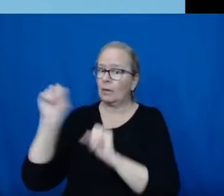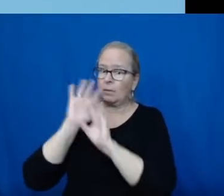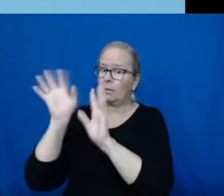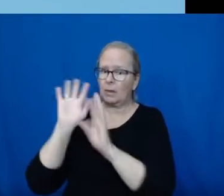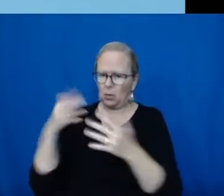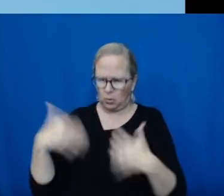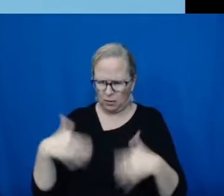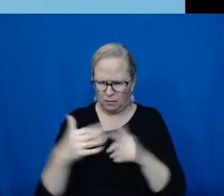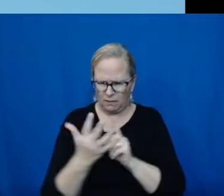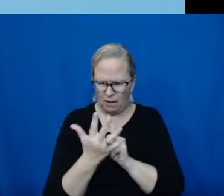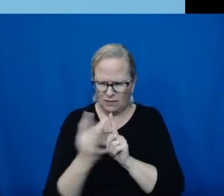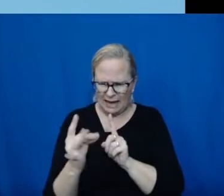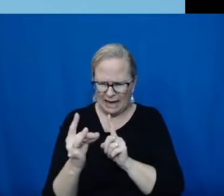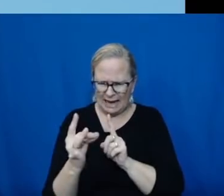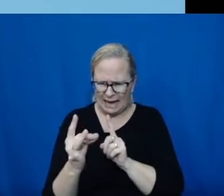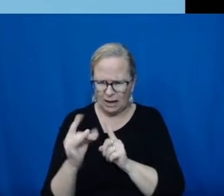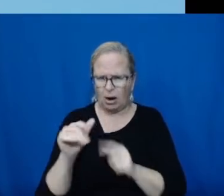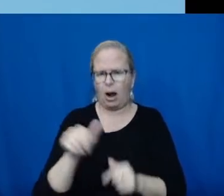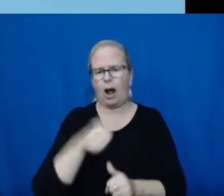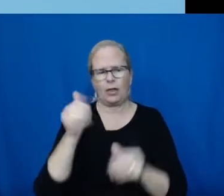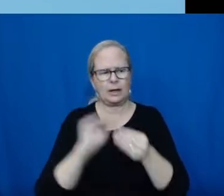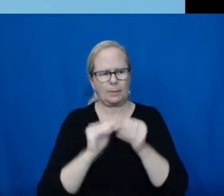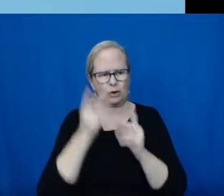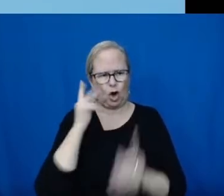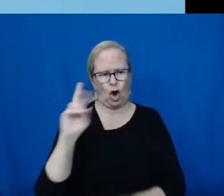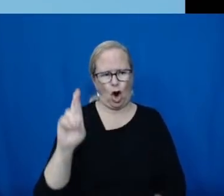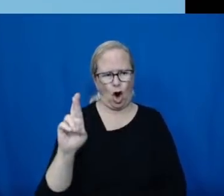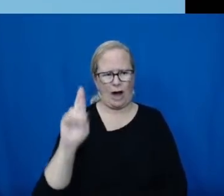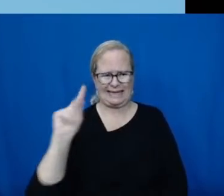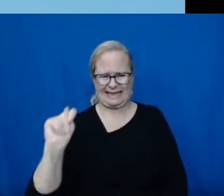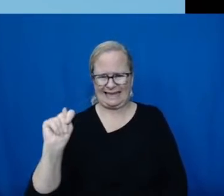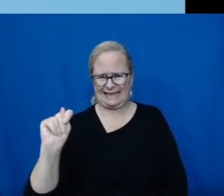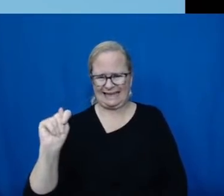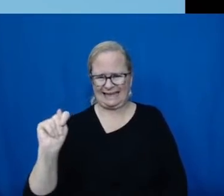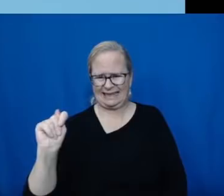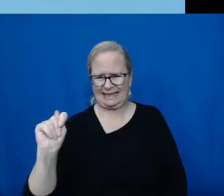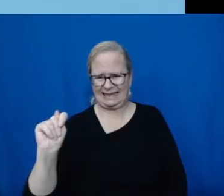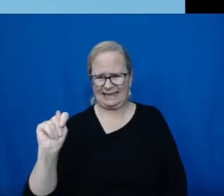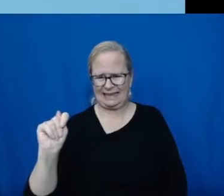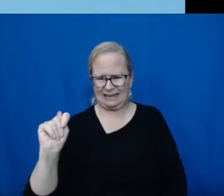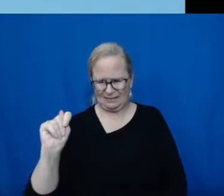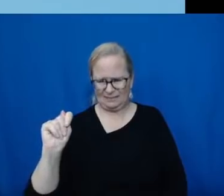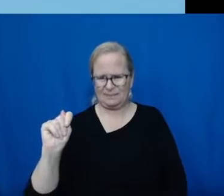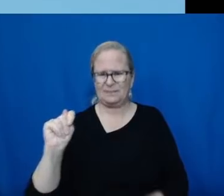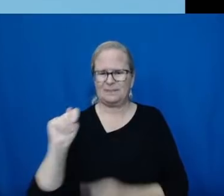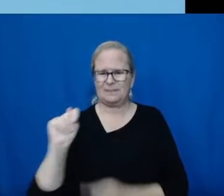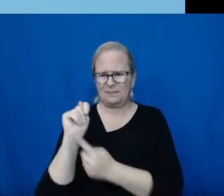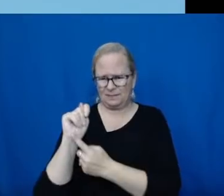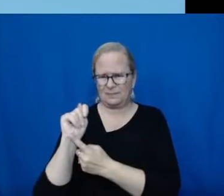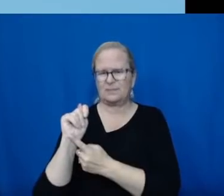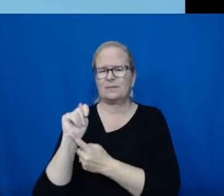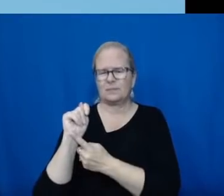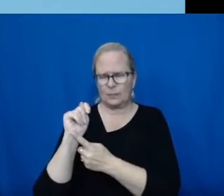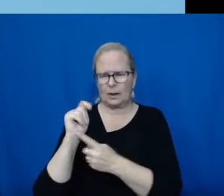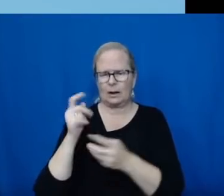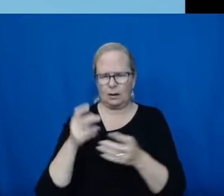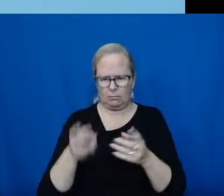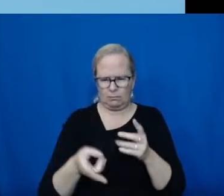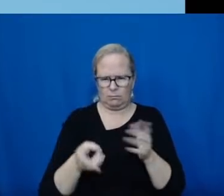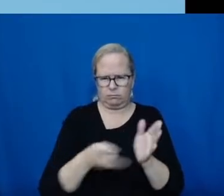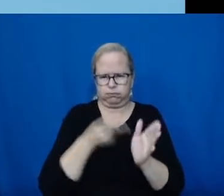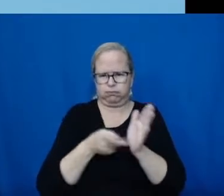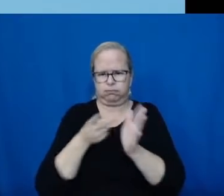R value, how many people on average one person infects under certain conditions of vaccination or public health